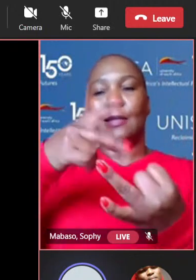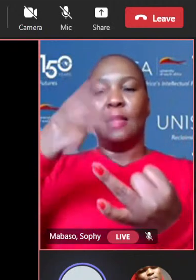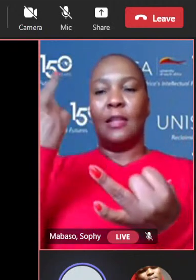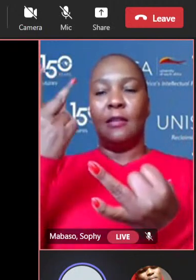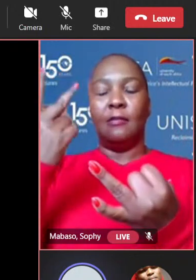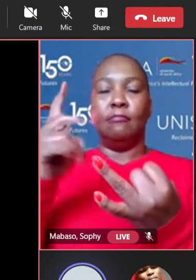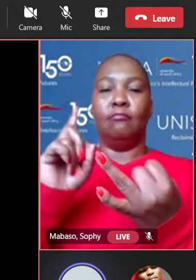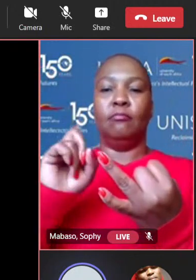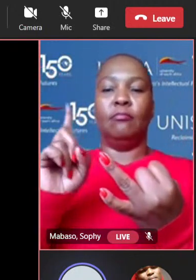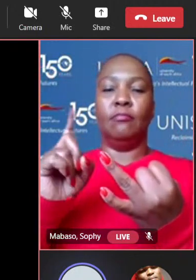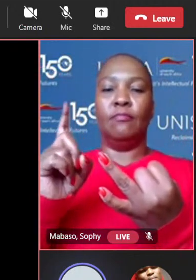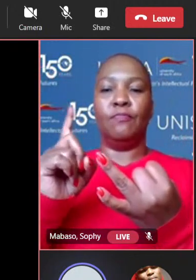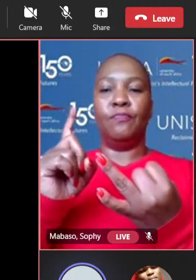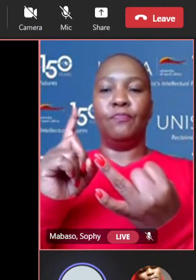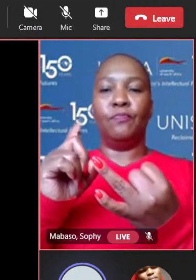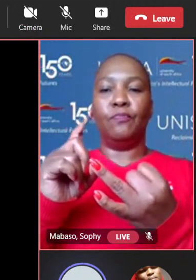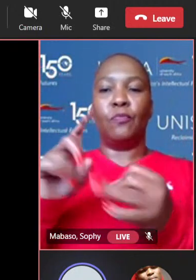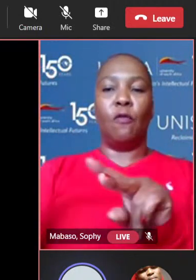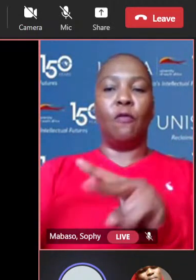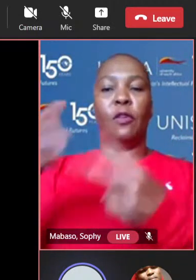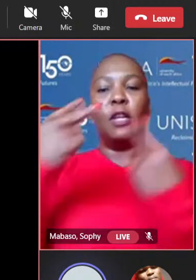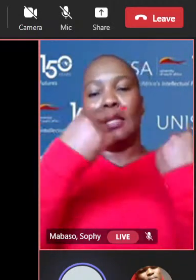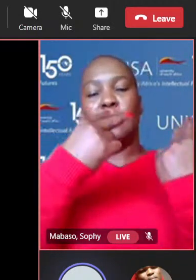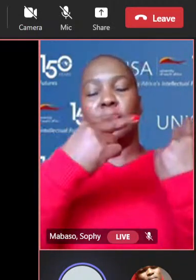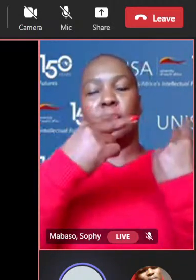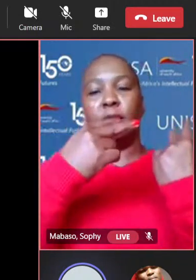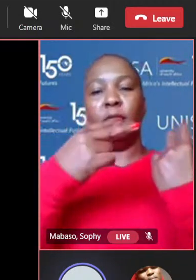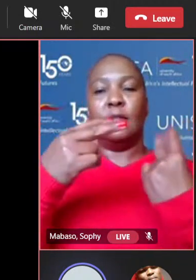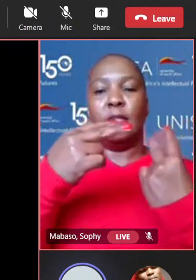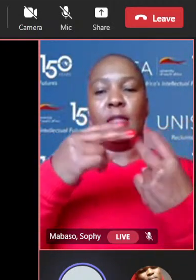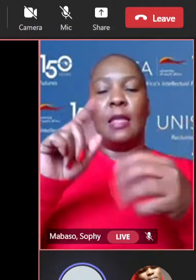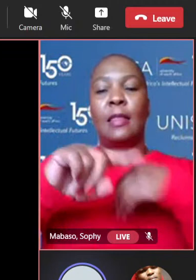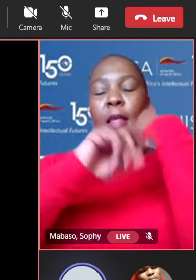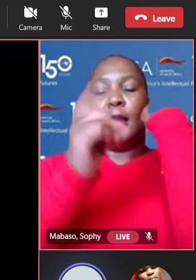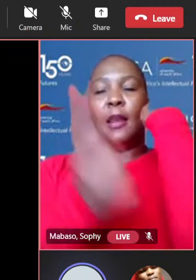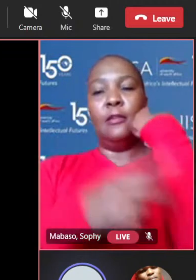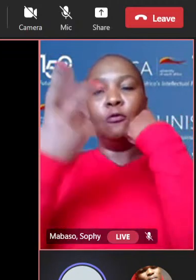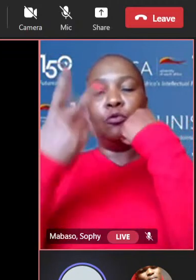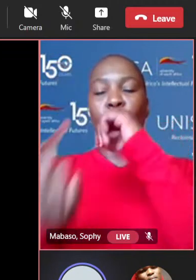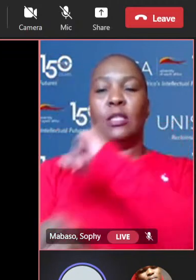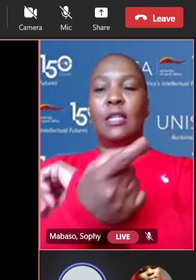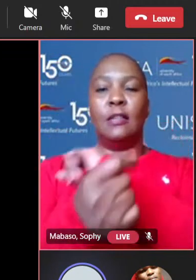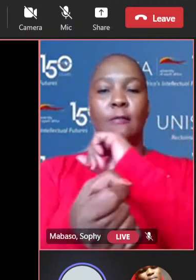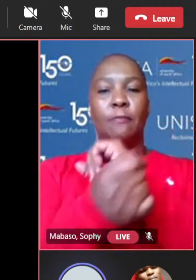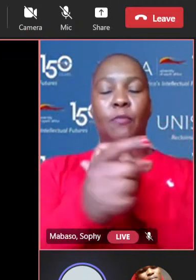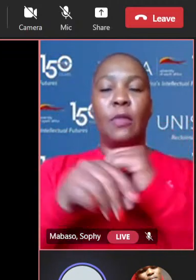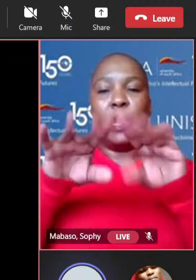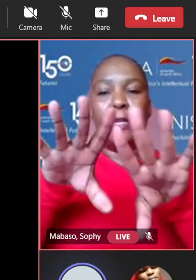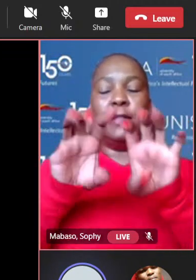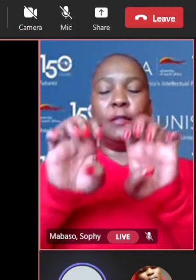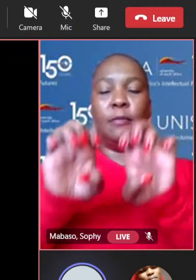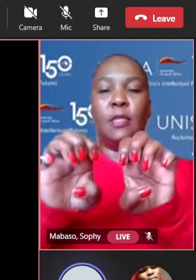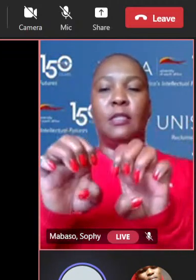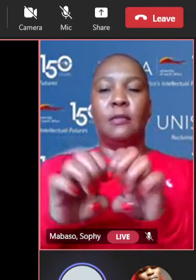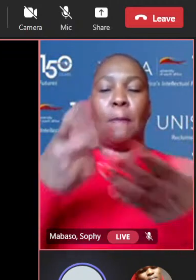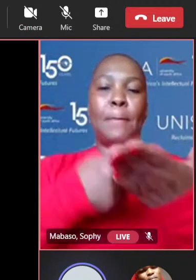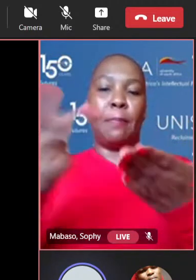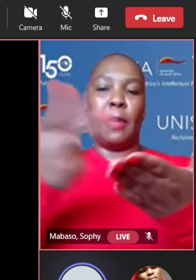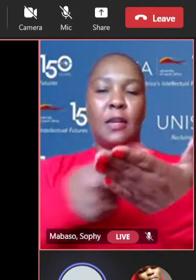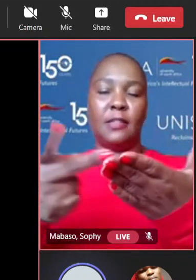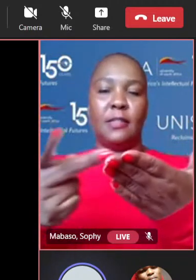on reflection. The last 2 sessions will be focusing on examination